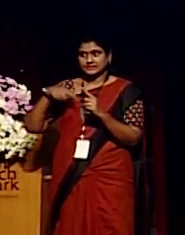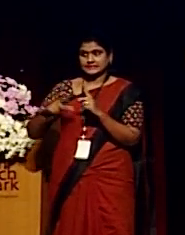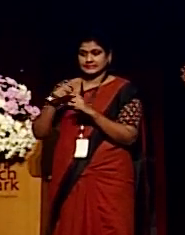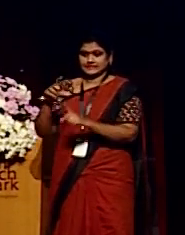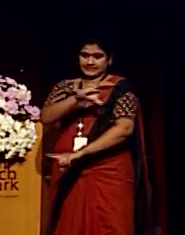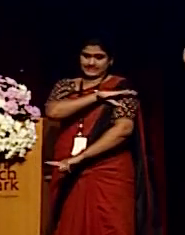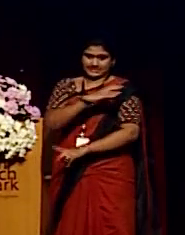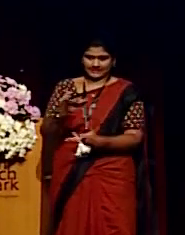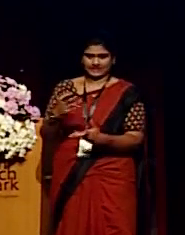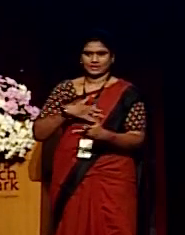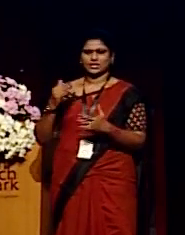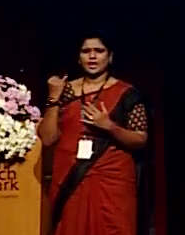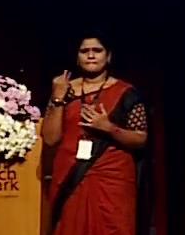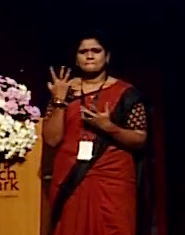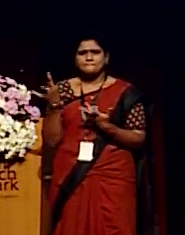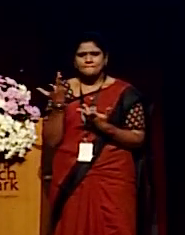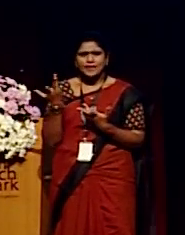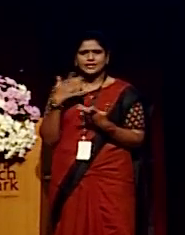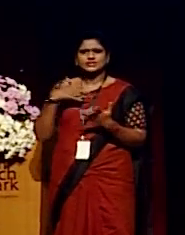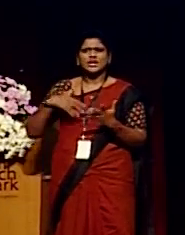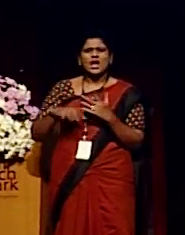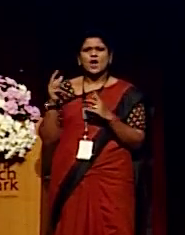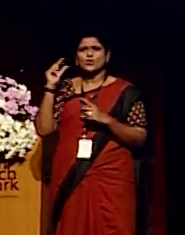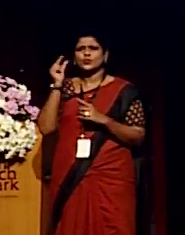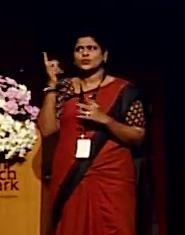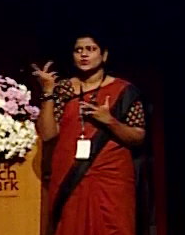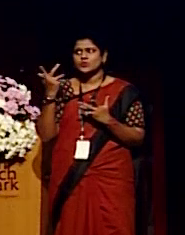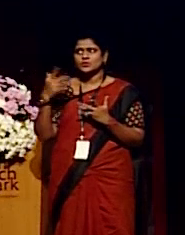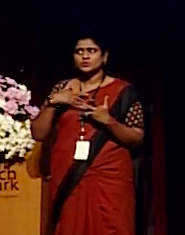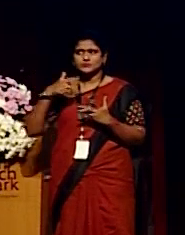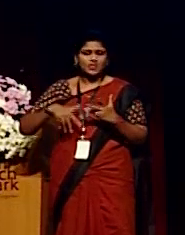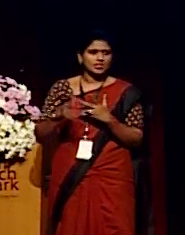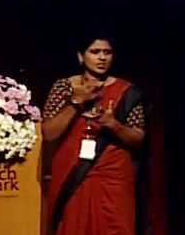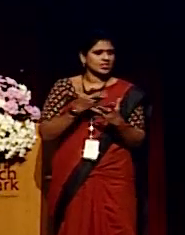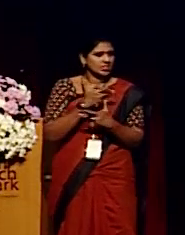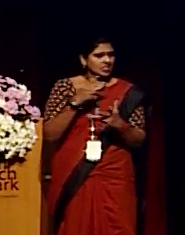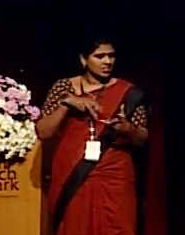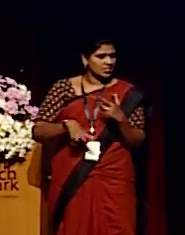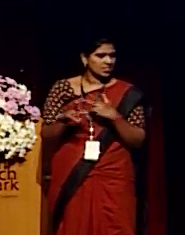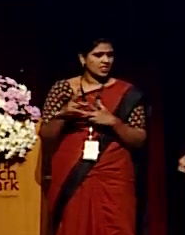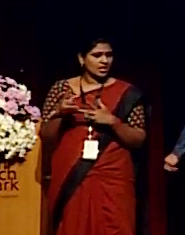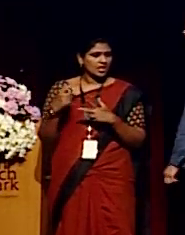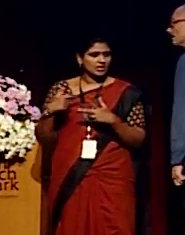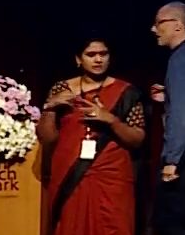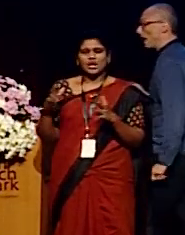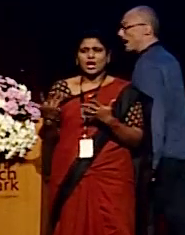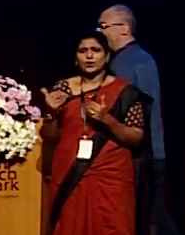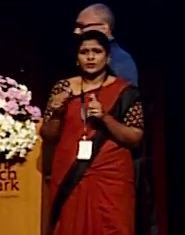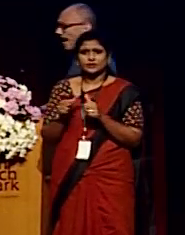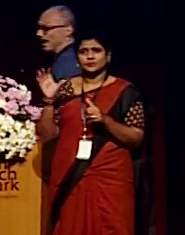where we do kind of mathematics for the web with two people. It's David Savone, who kind of does the visual side of things. I do the accessible side of